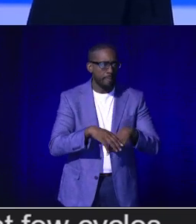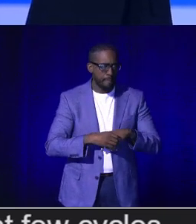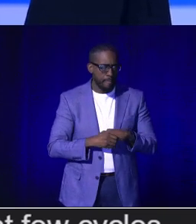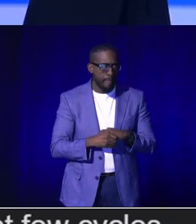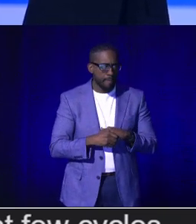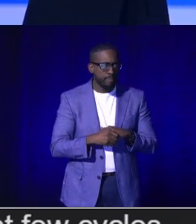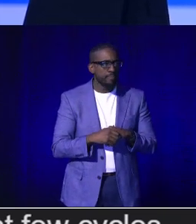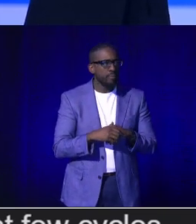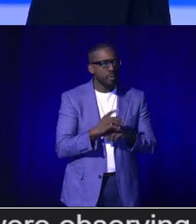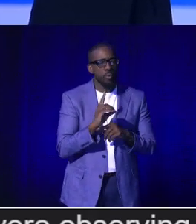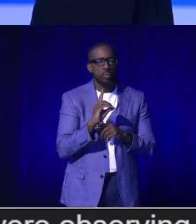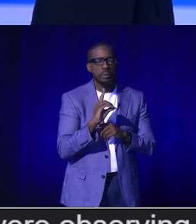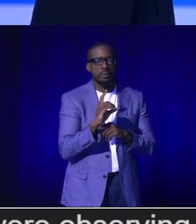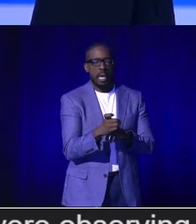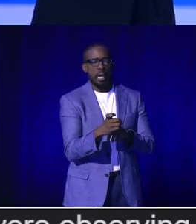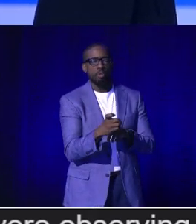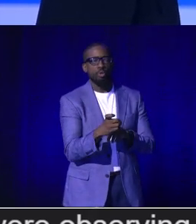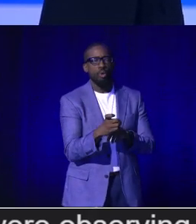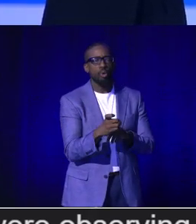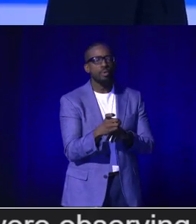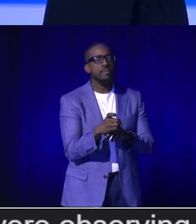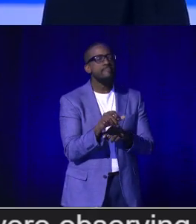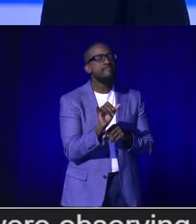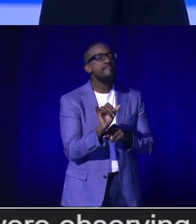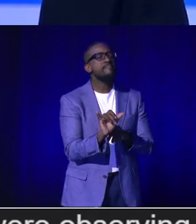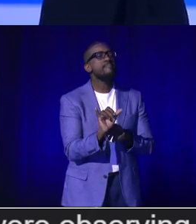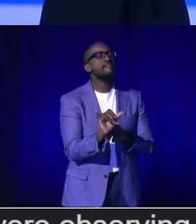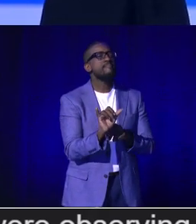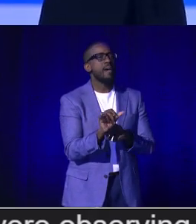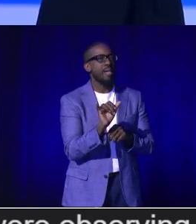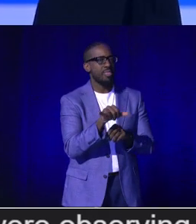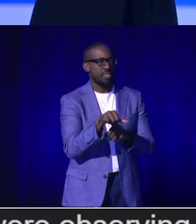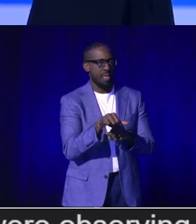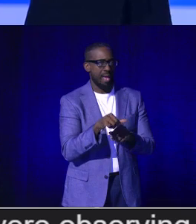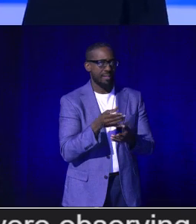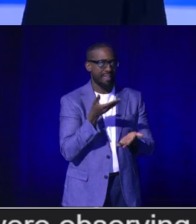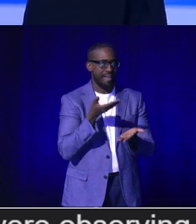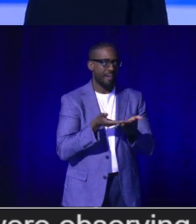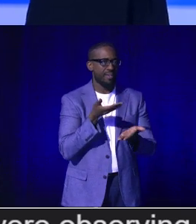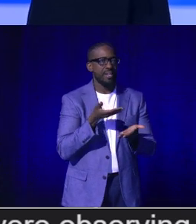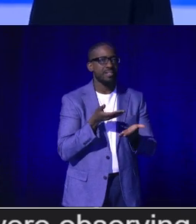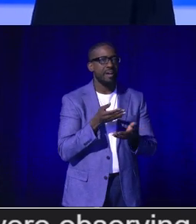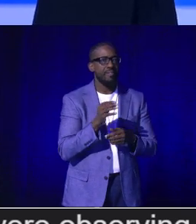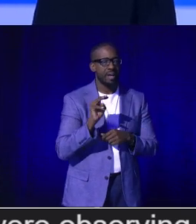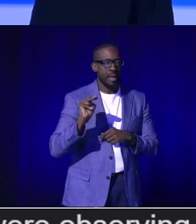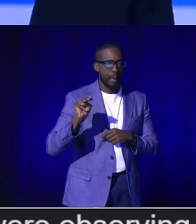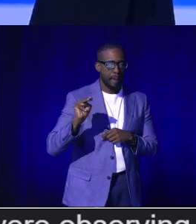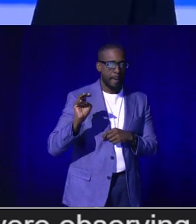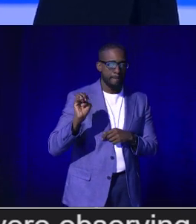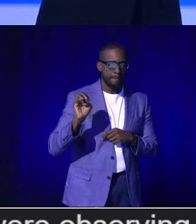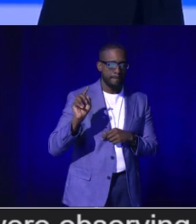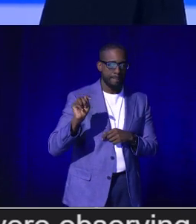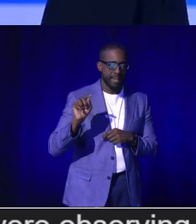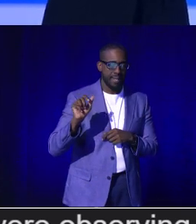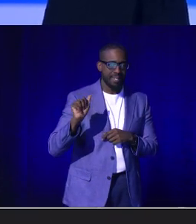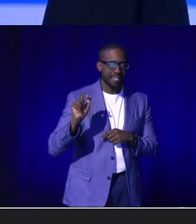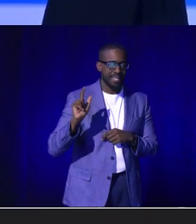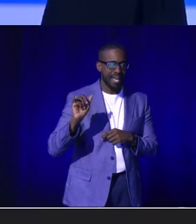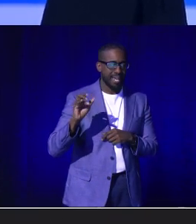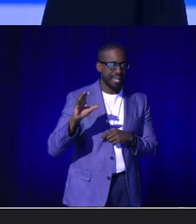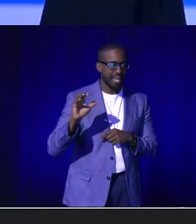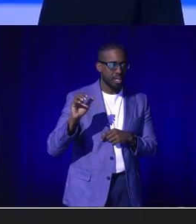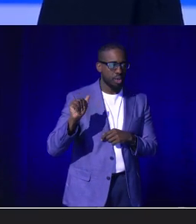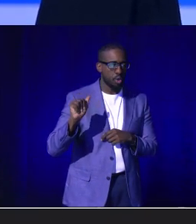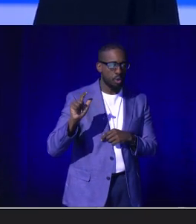we diagnosed this phenomenon to be the evidence of metallic lithium plating creating micro shorts within the battery. And